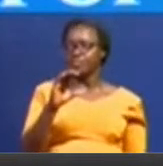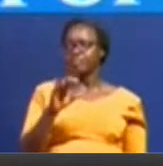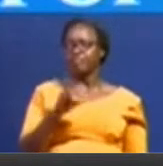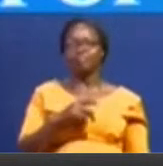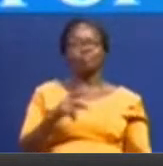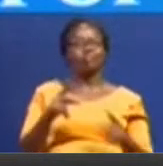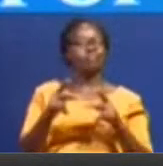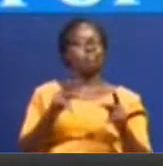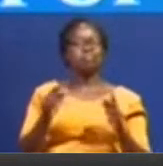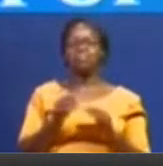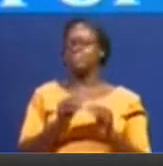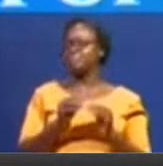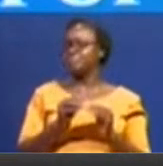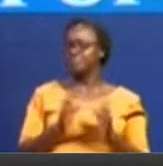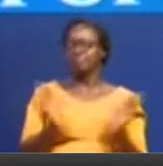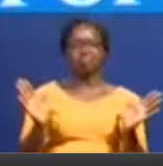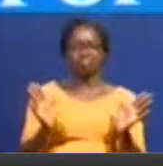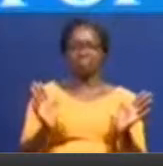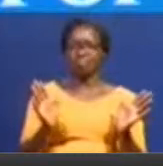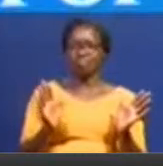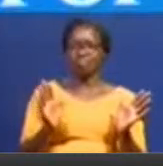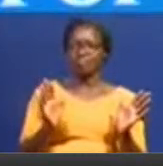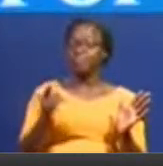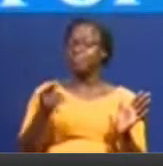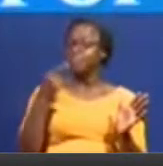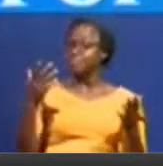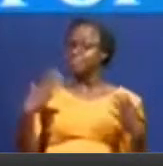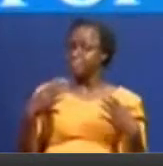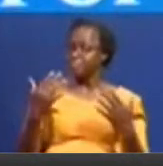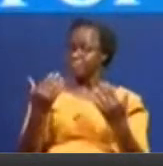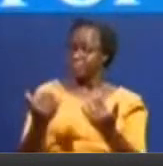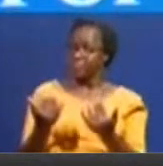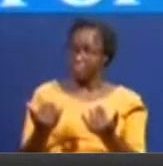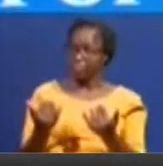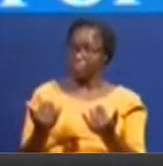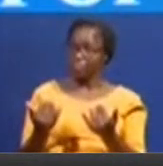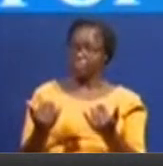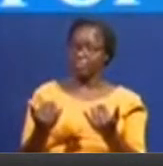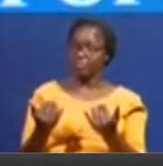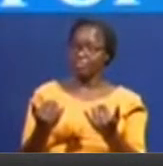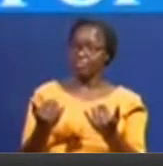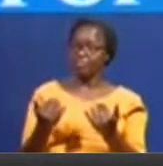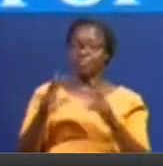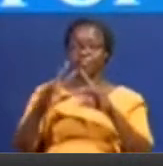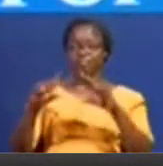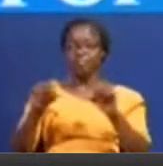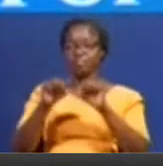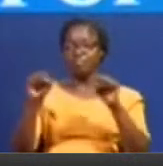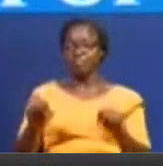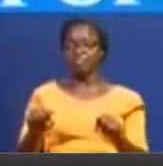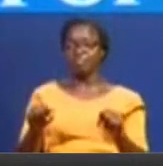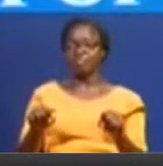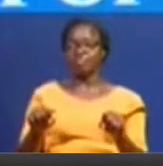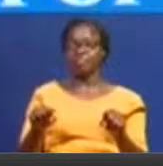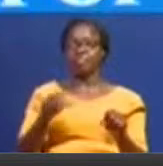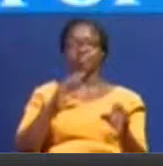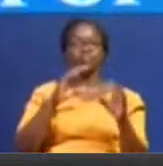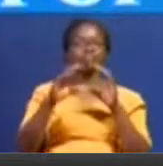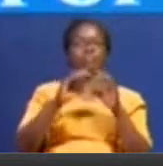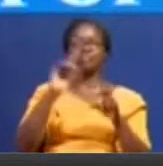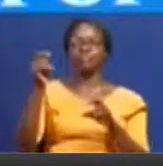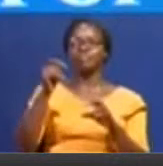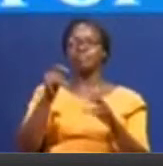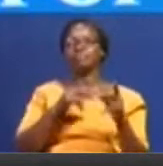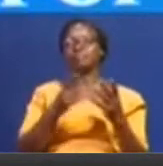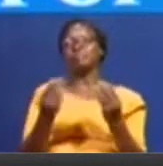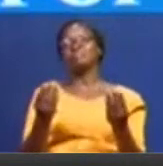very open. I mean, you can tell people we are now looking for the system. Communication in Kenya is